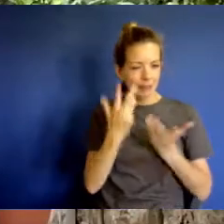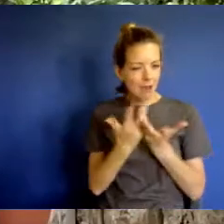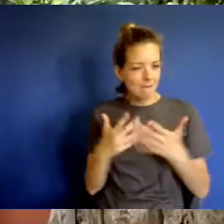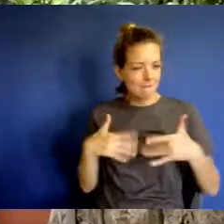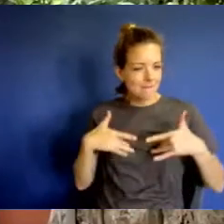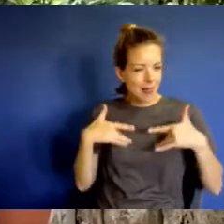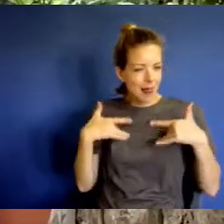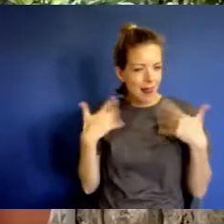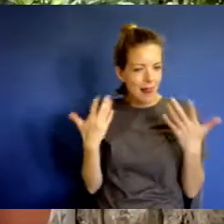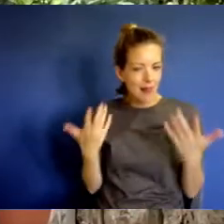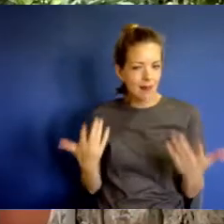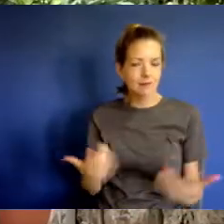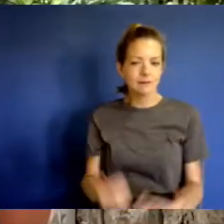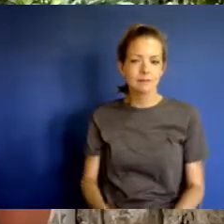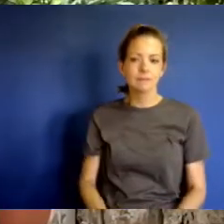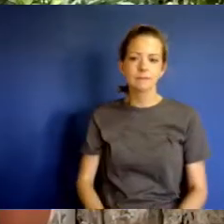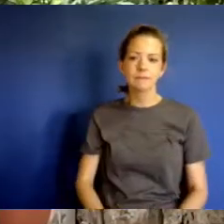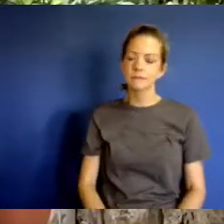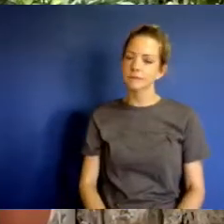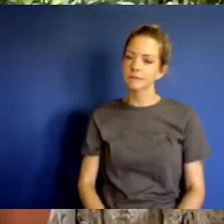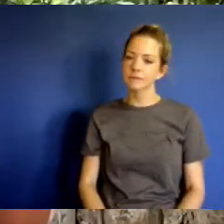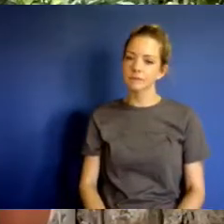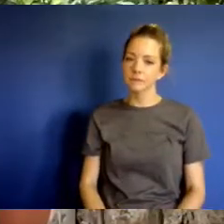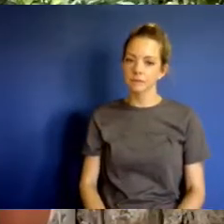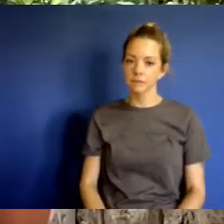And then release.